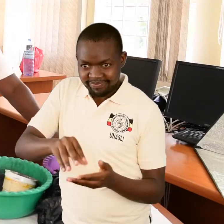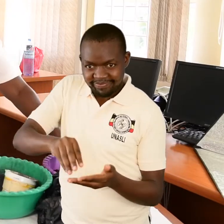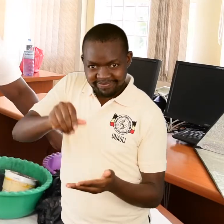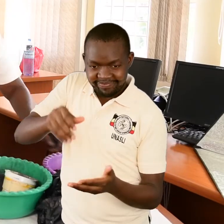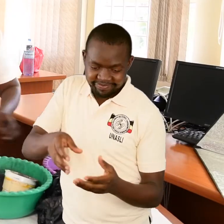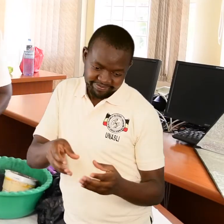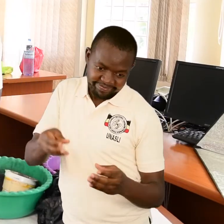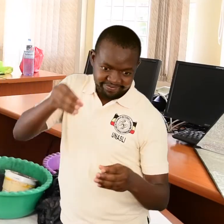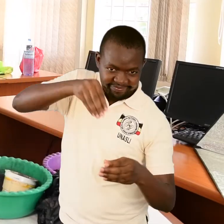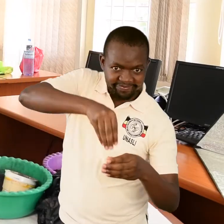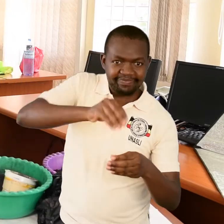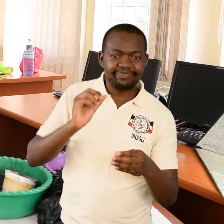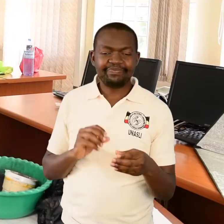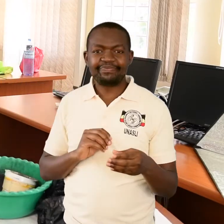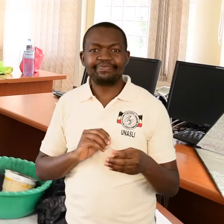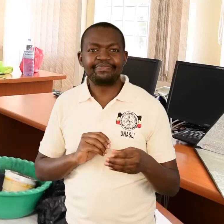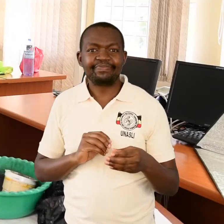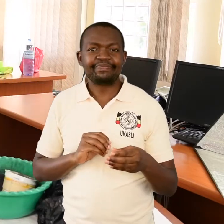soil.